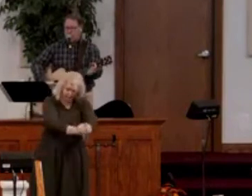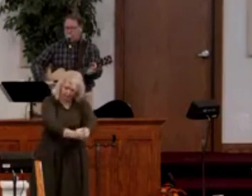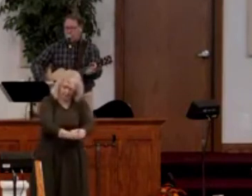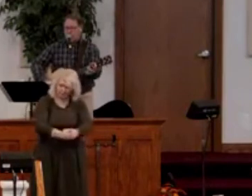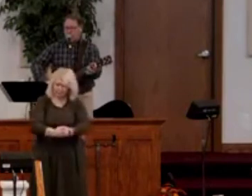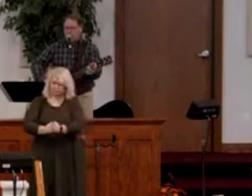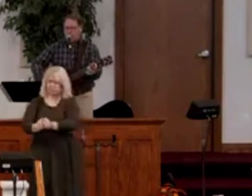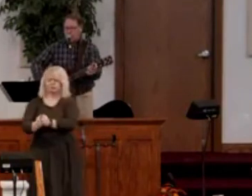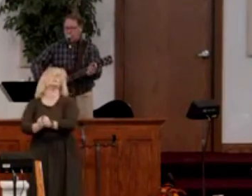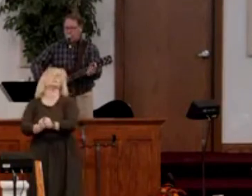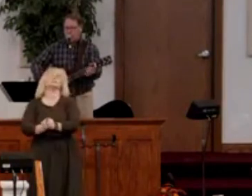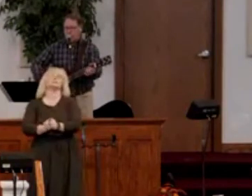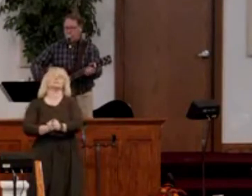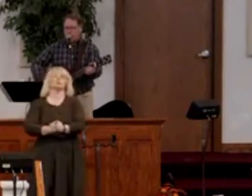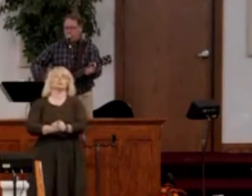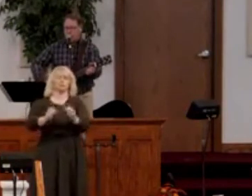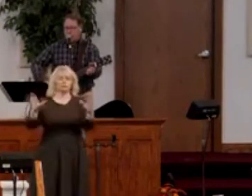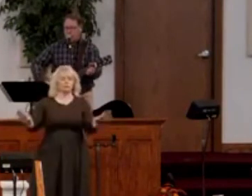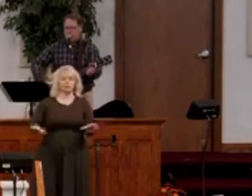down.